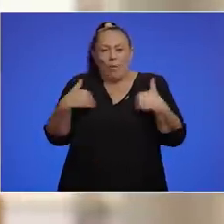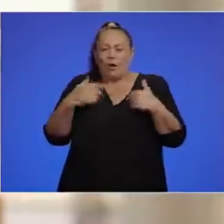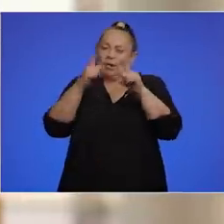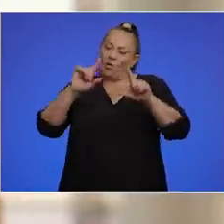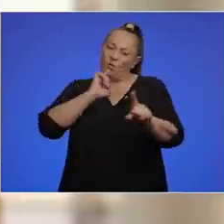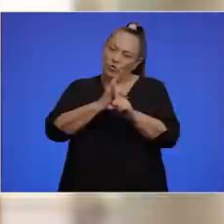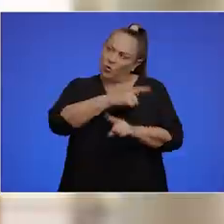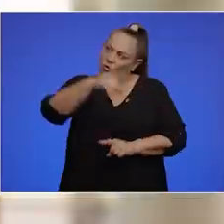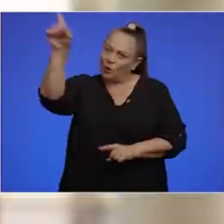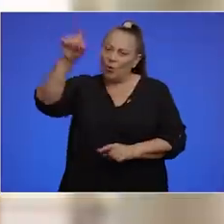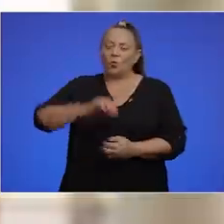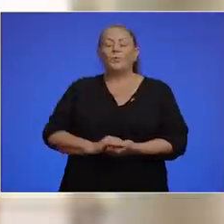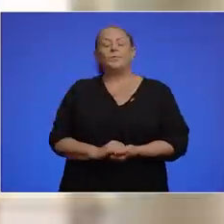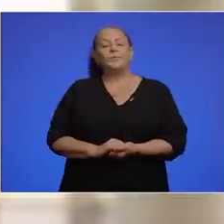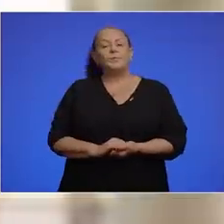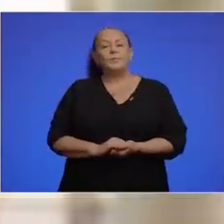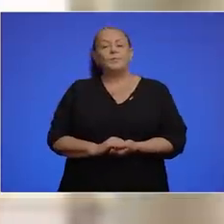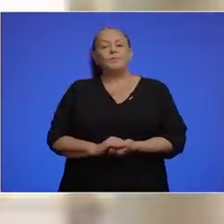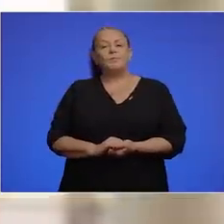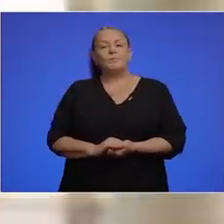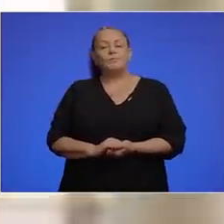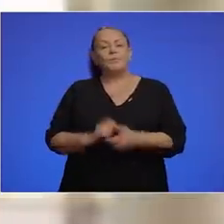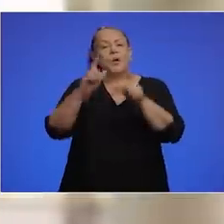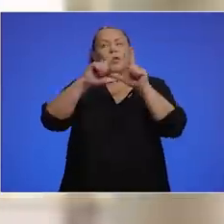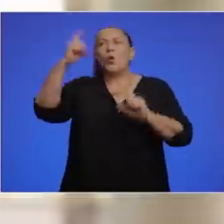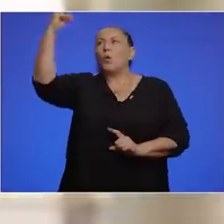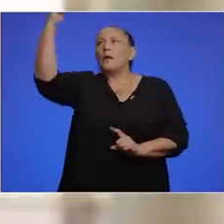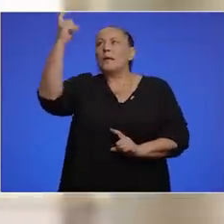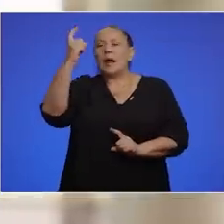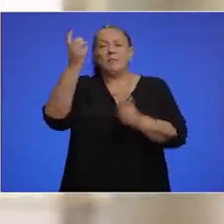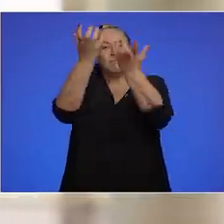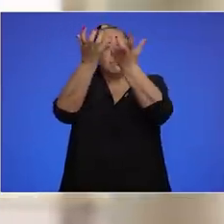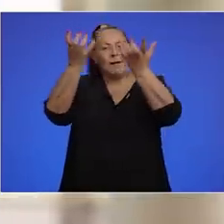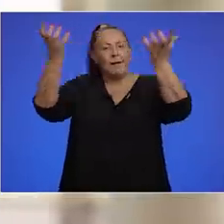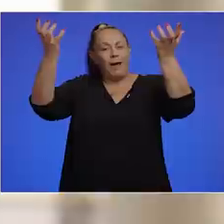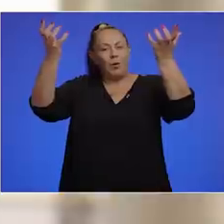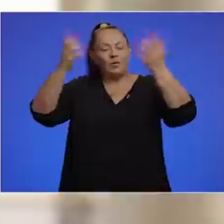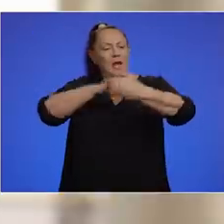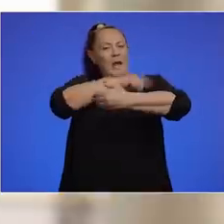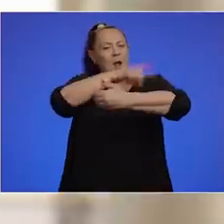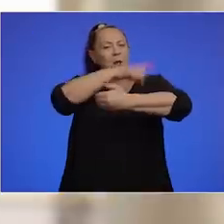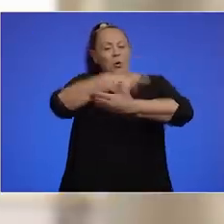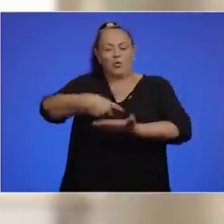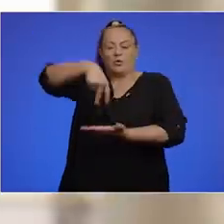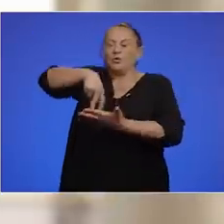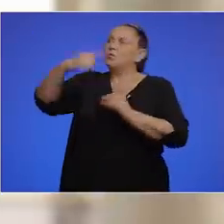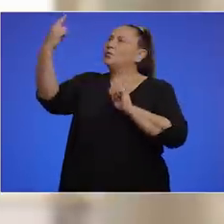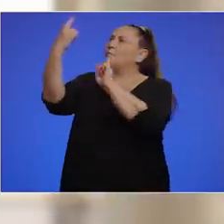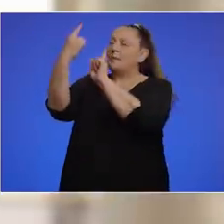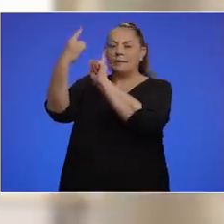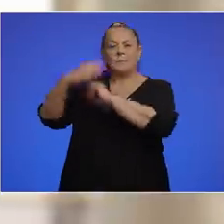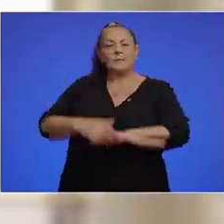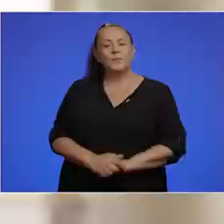the Lord had commanded him. And the Lord descended in the form of a cloud, and Moses stood with him there.